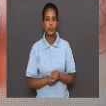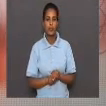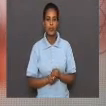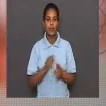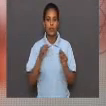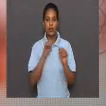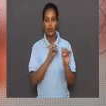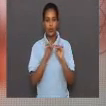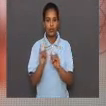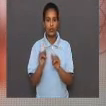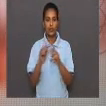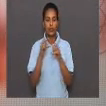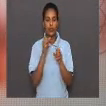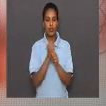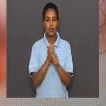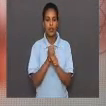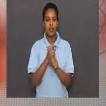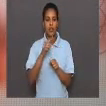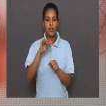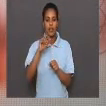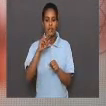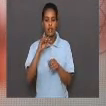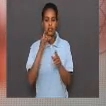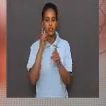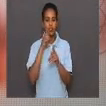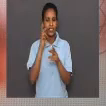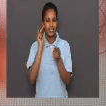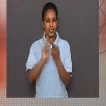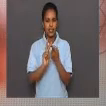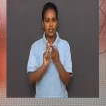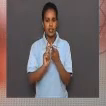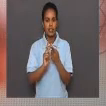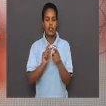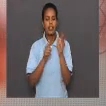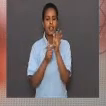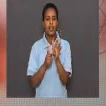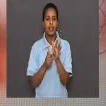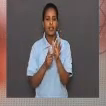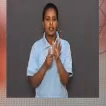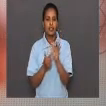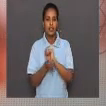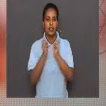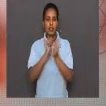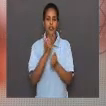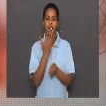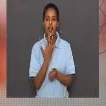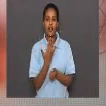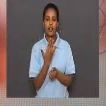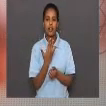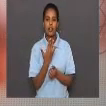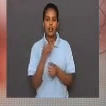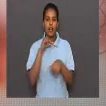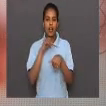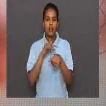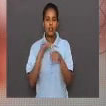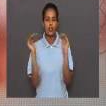In order to perform titration successfully, an indicator that changes color at